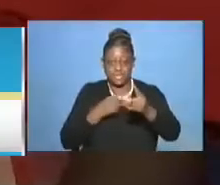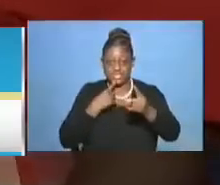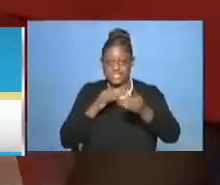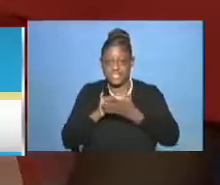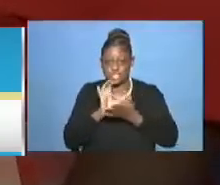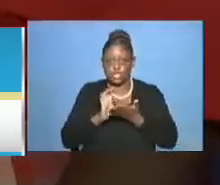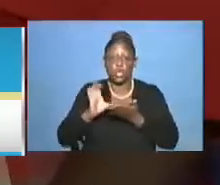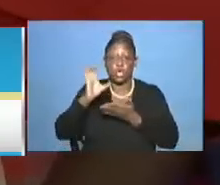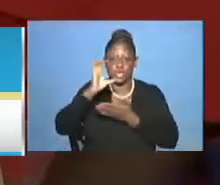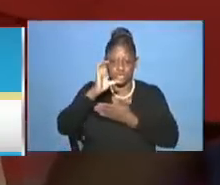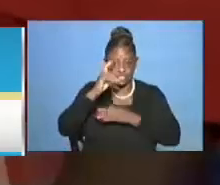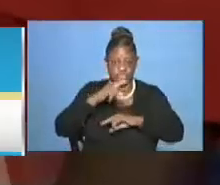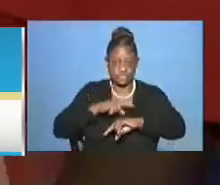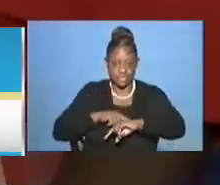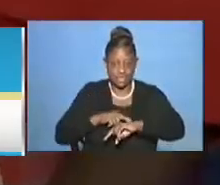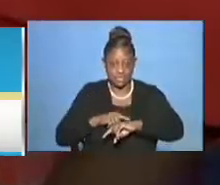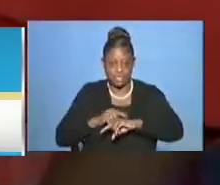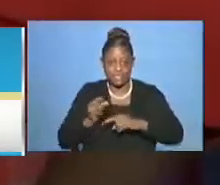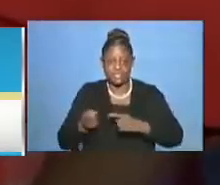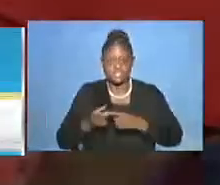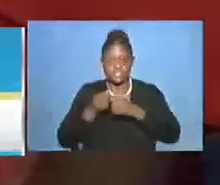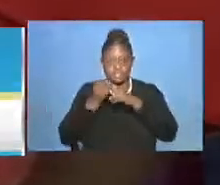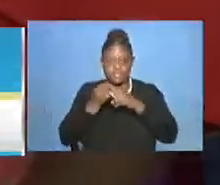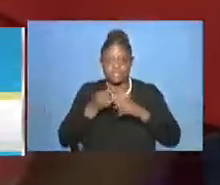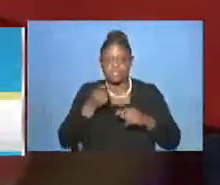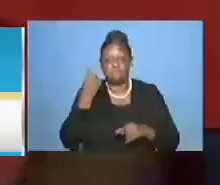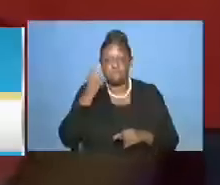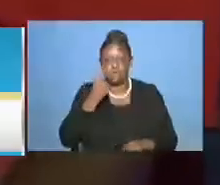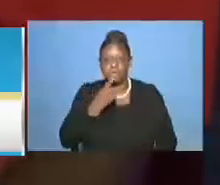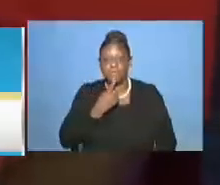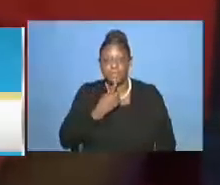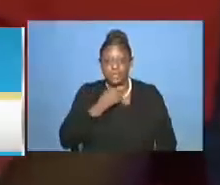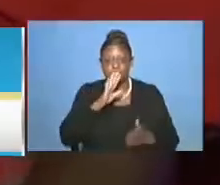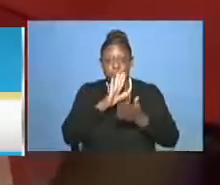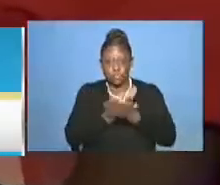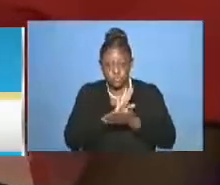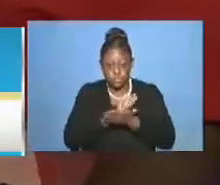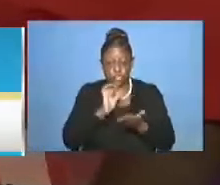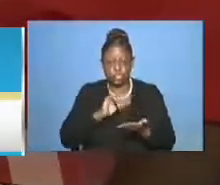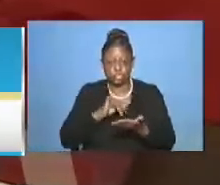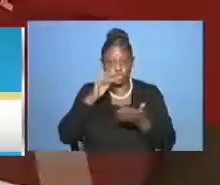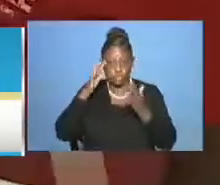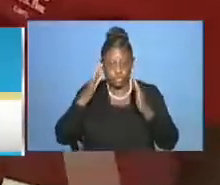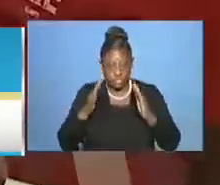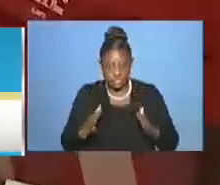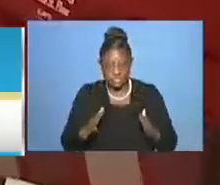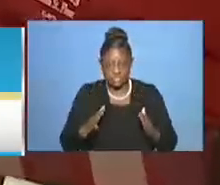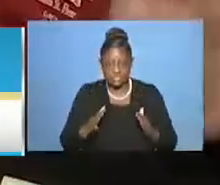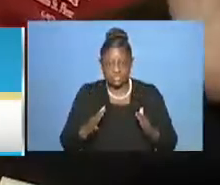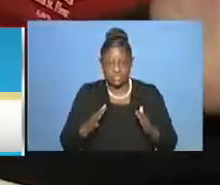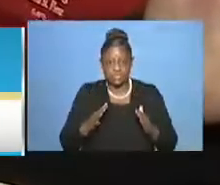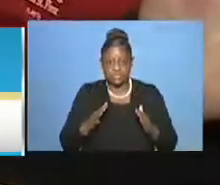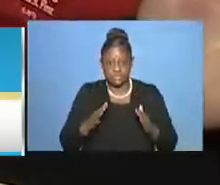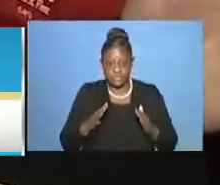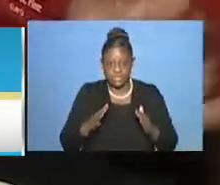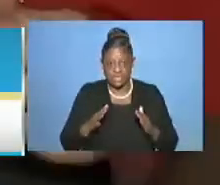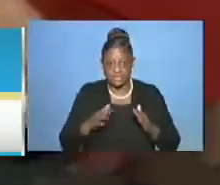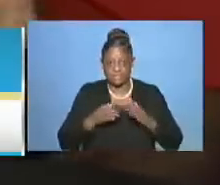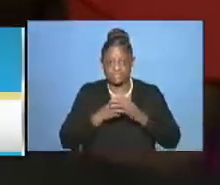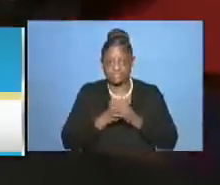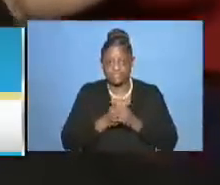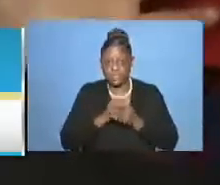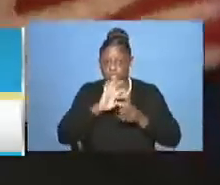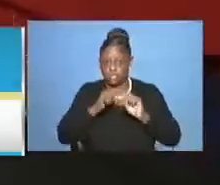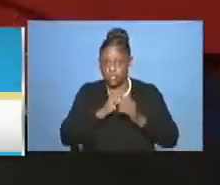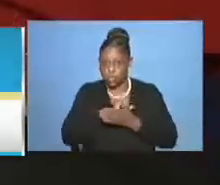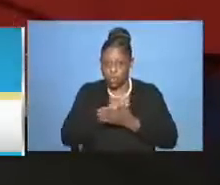a special one. It's for public school students with a singular focus on students from public schools. So all